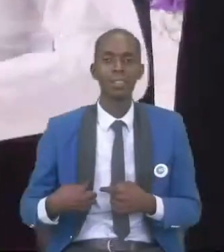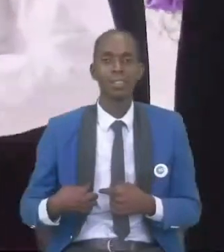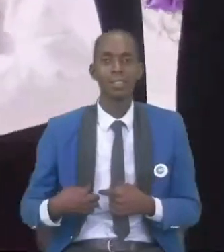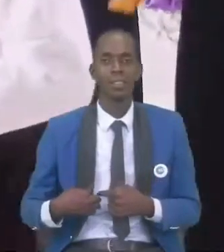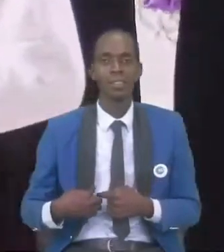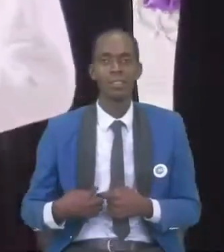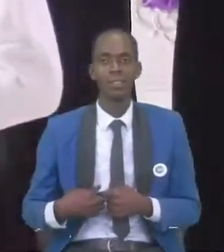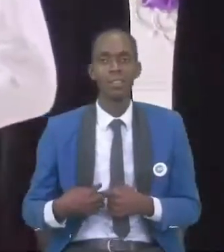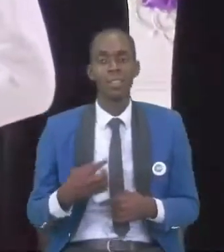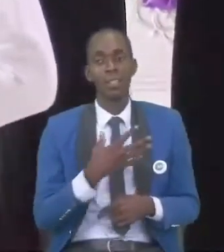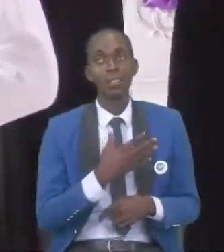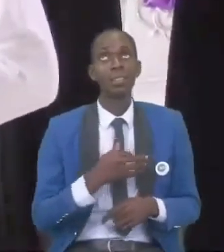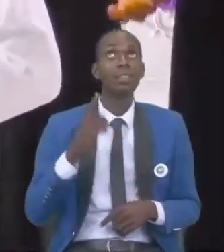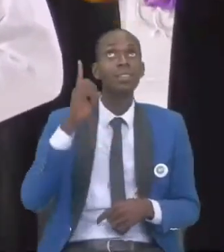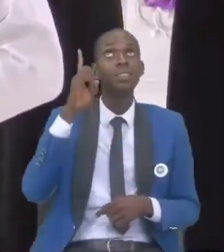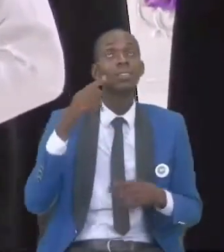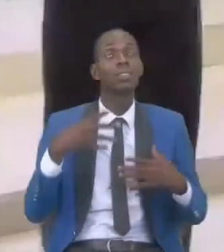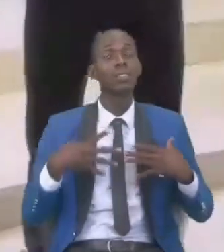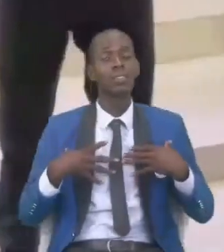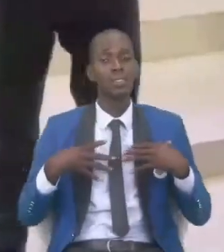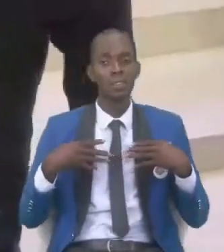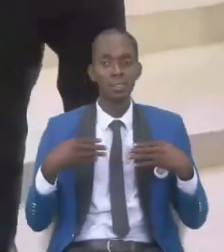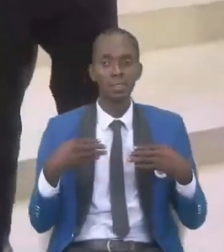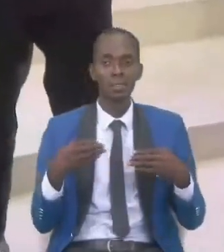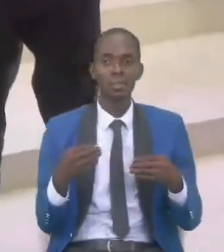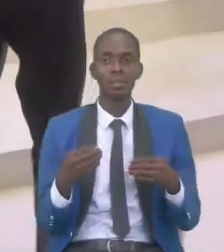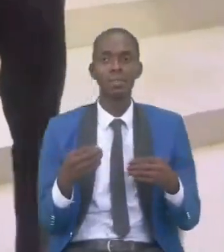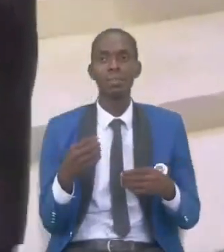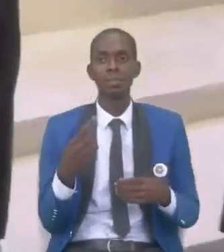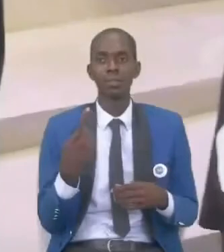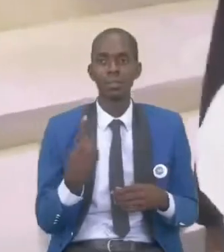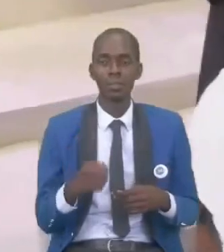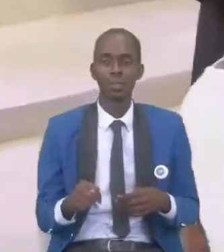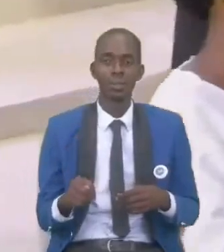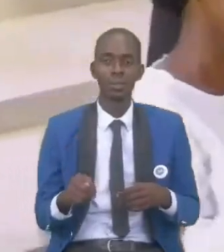brokenhearted. And he binds up the